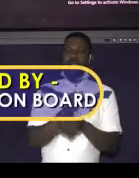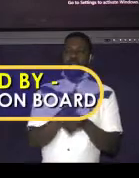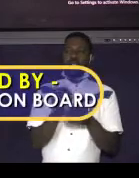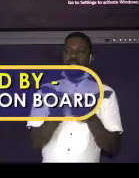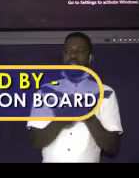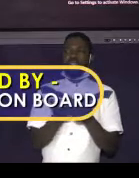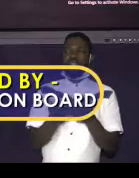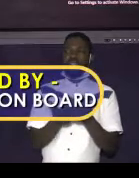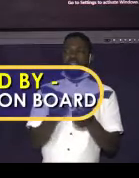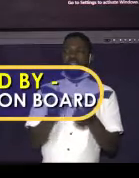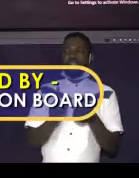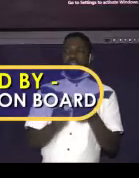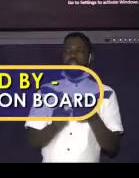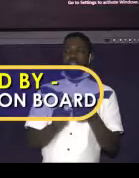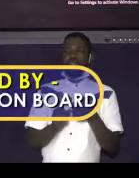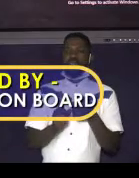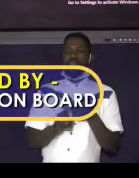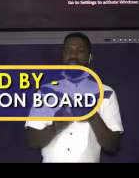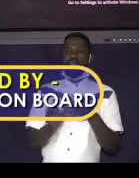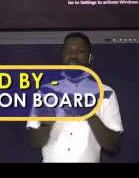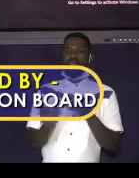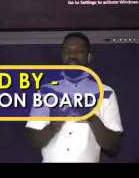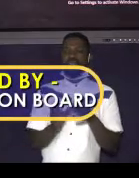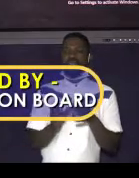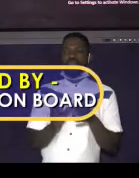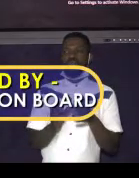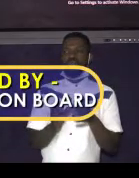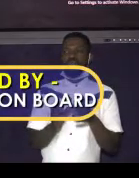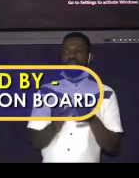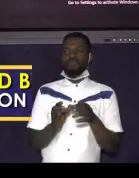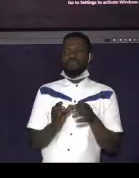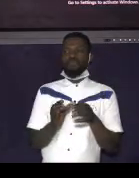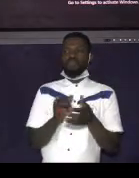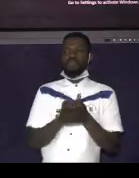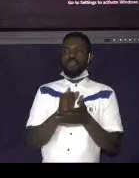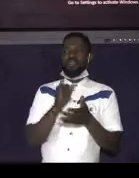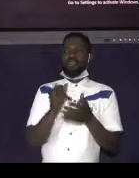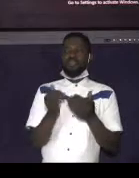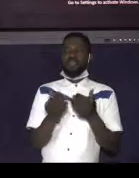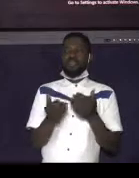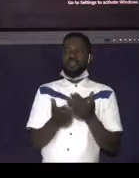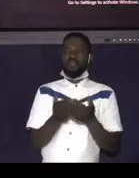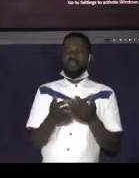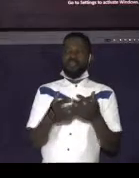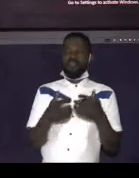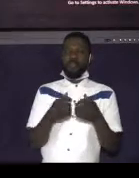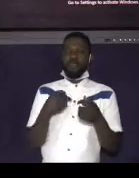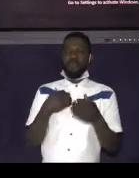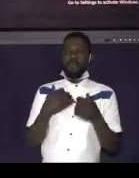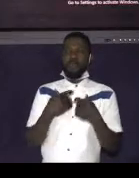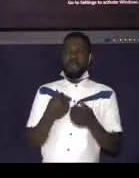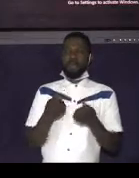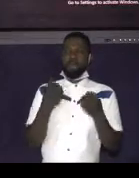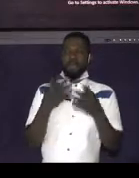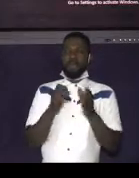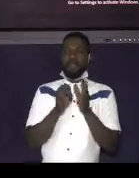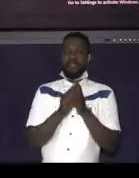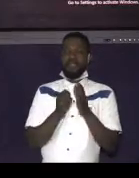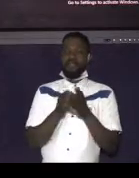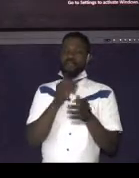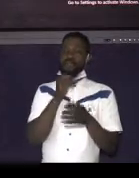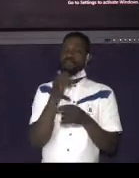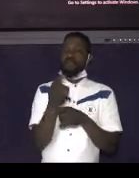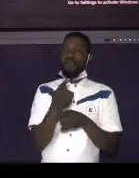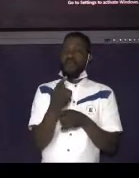easier and faster to do. That's simple machines. So we have many examples. I'm not saying it's only wheelbarrow that